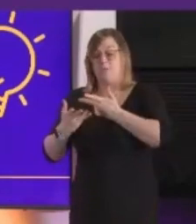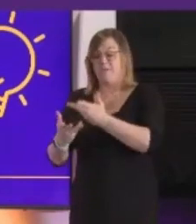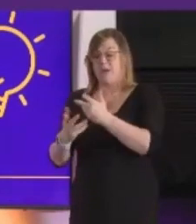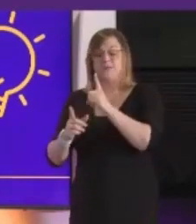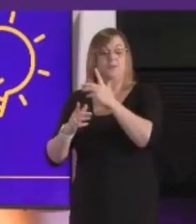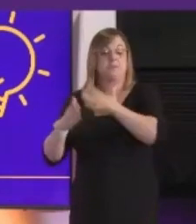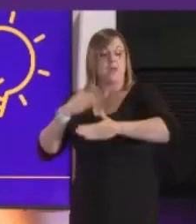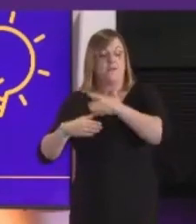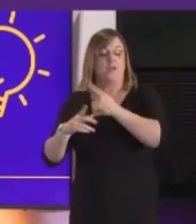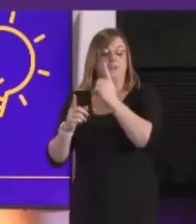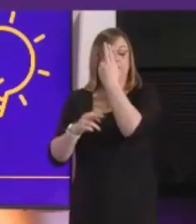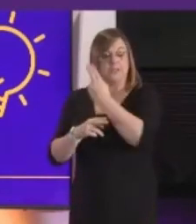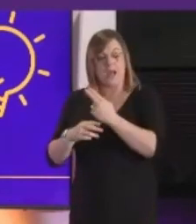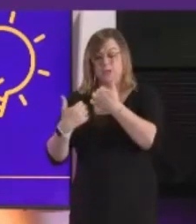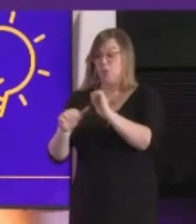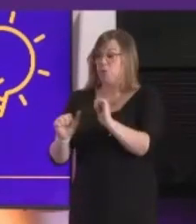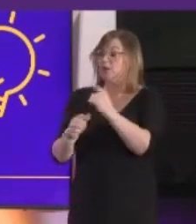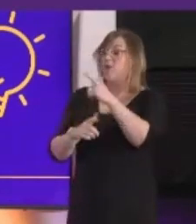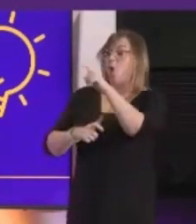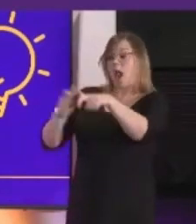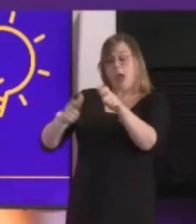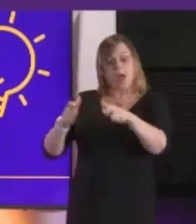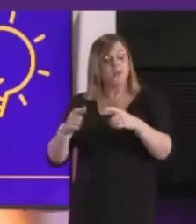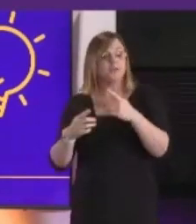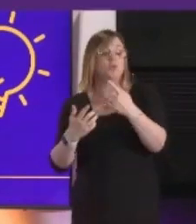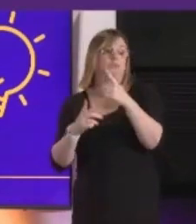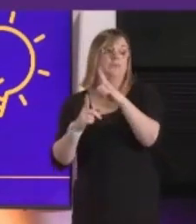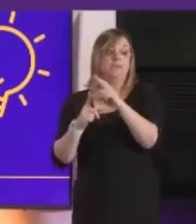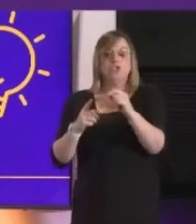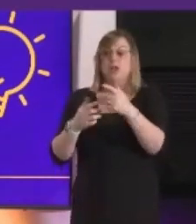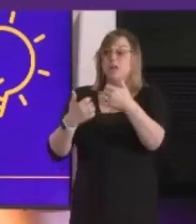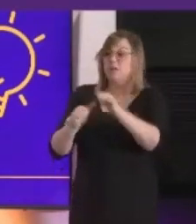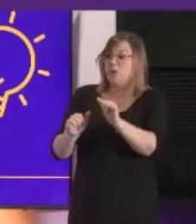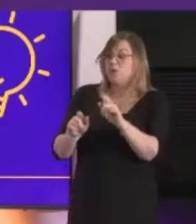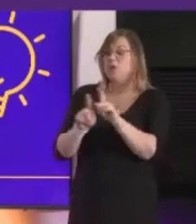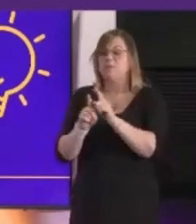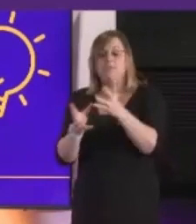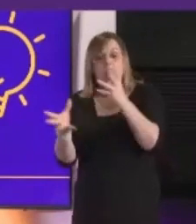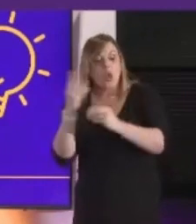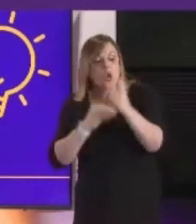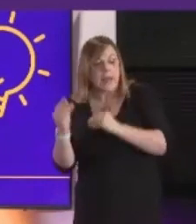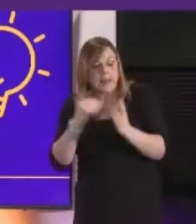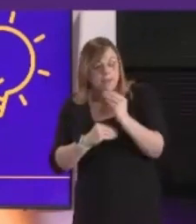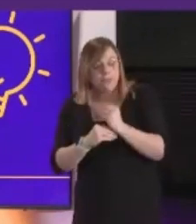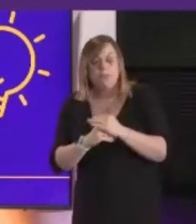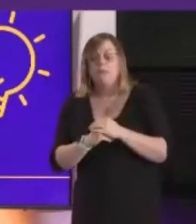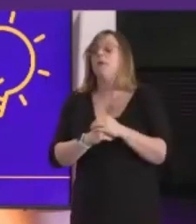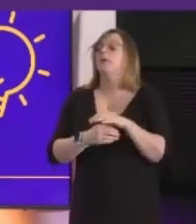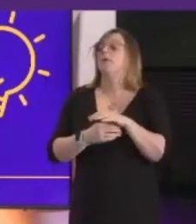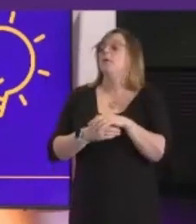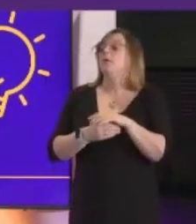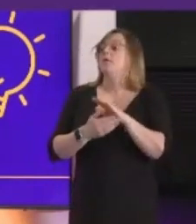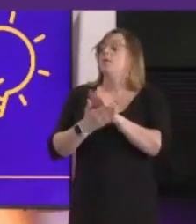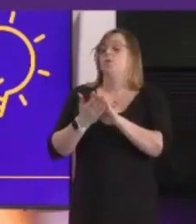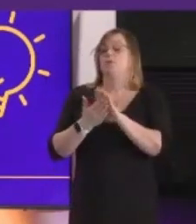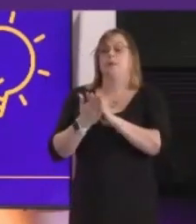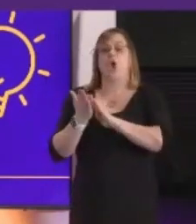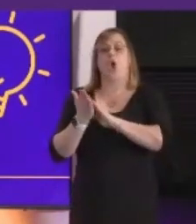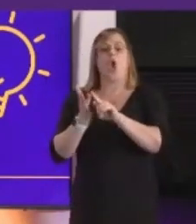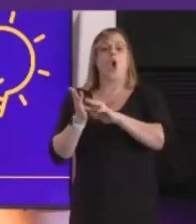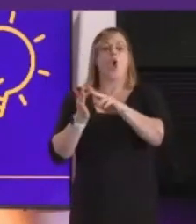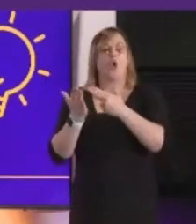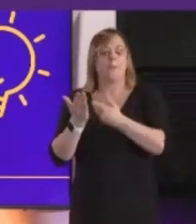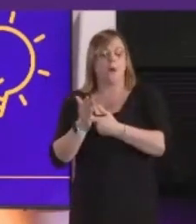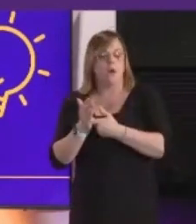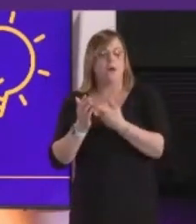design solutions for our clients, digital solutions such as learning. So the Homer and Spock analogy is really